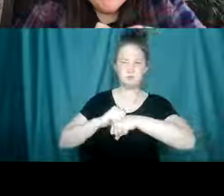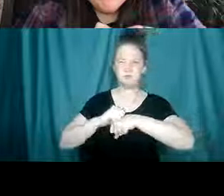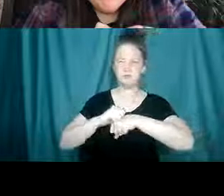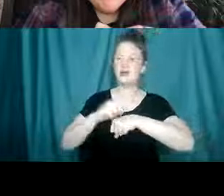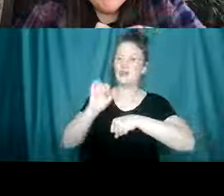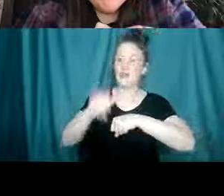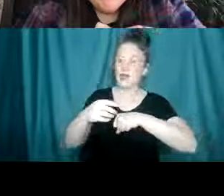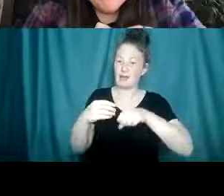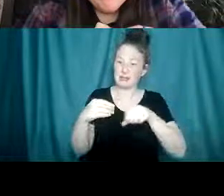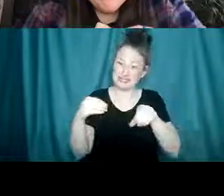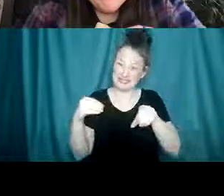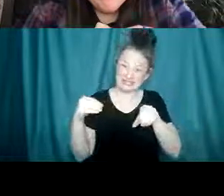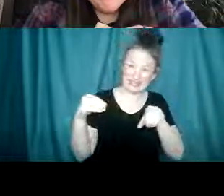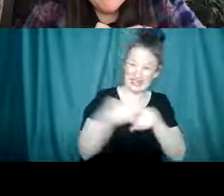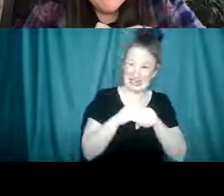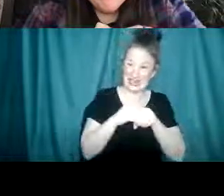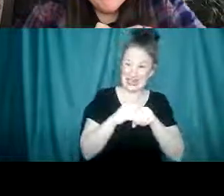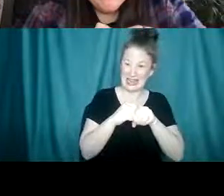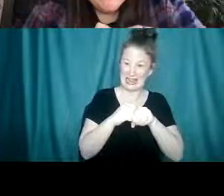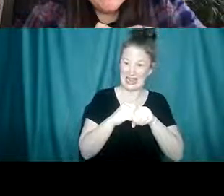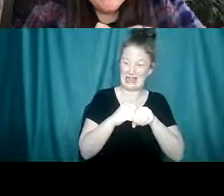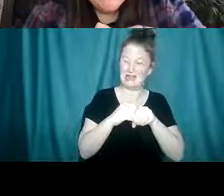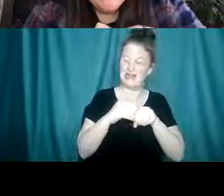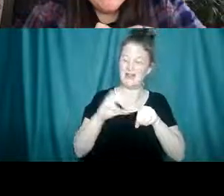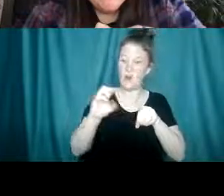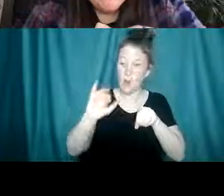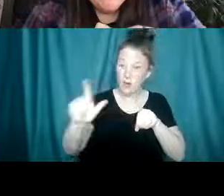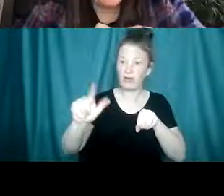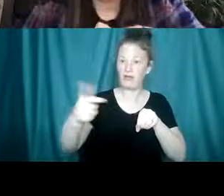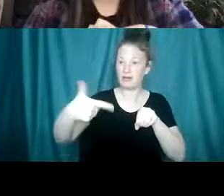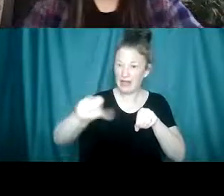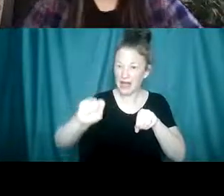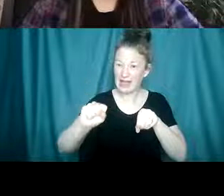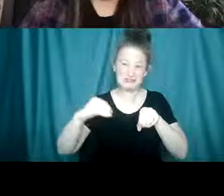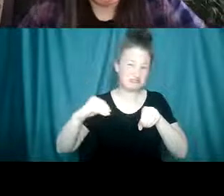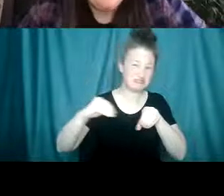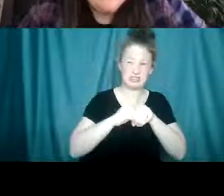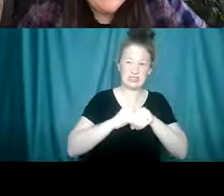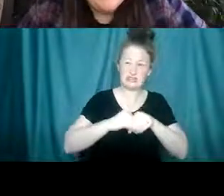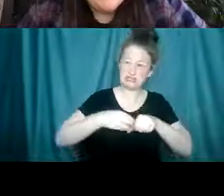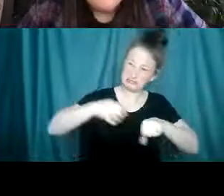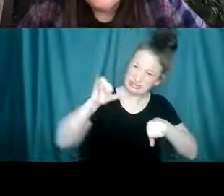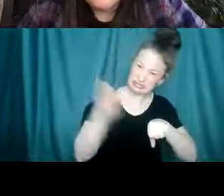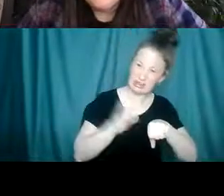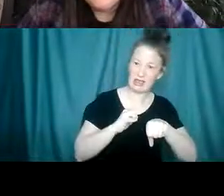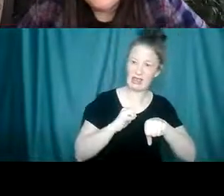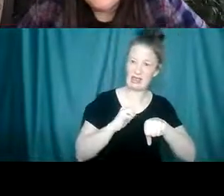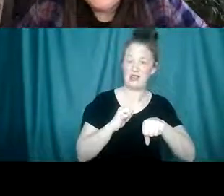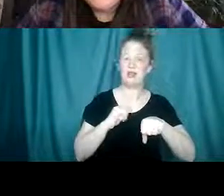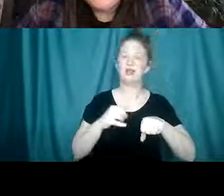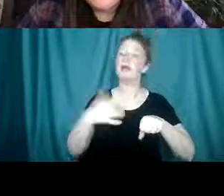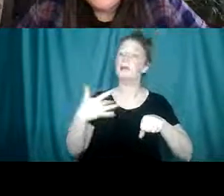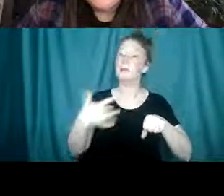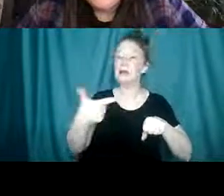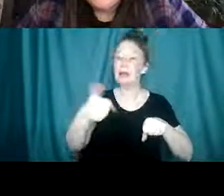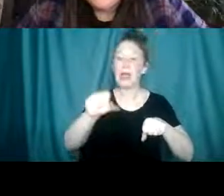keep all the buoyant oil and gas underground, because oil and gas is very buoyant and it likes